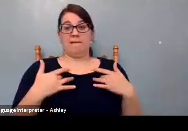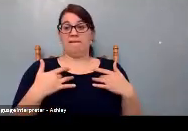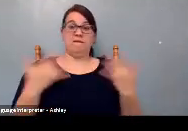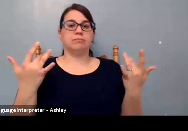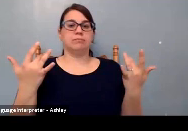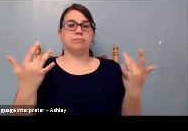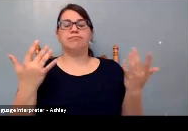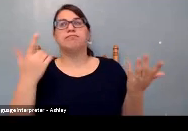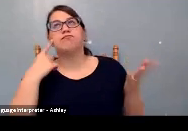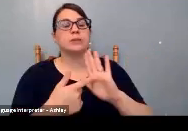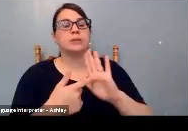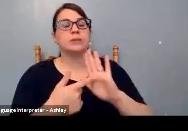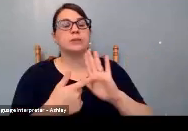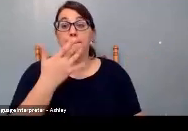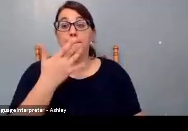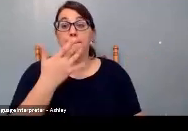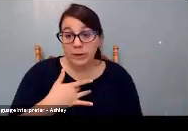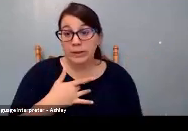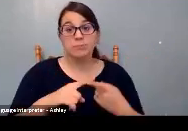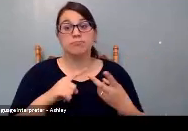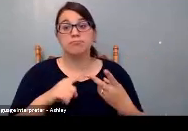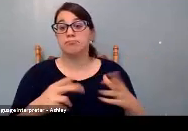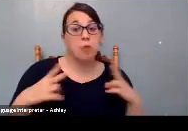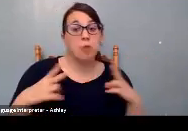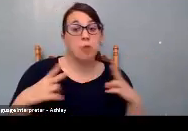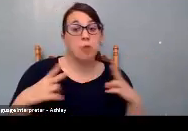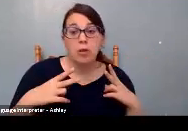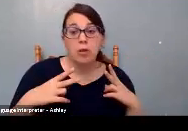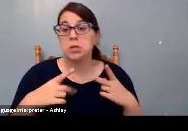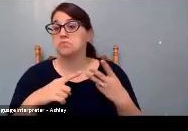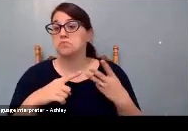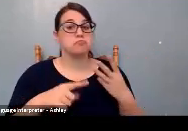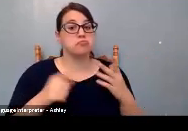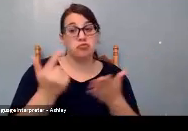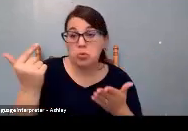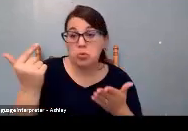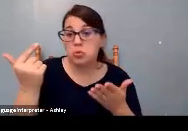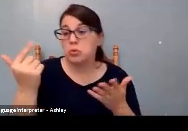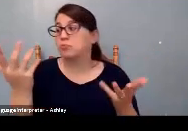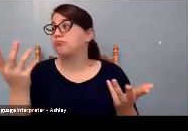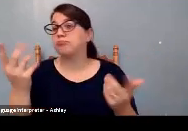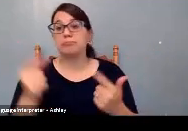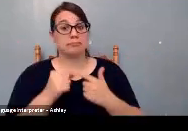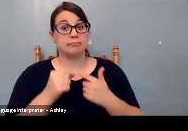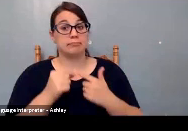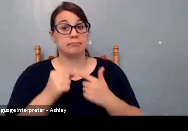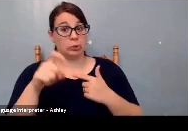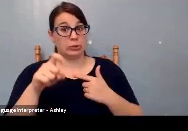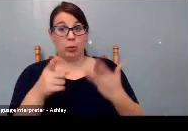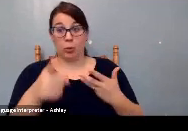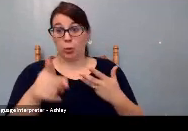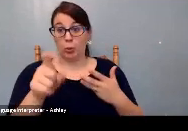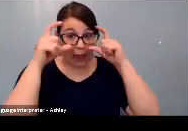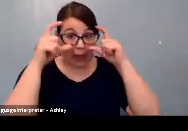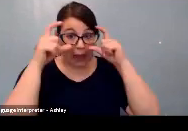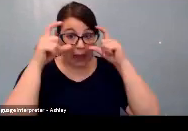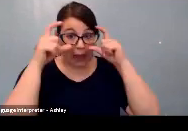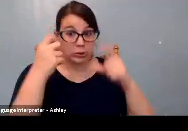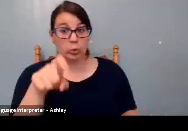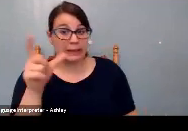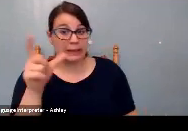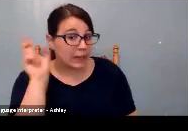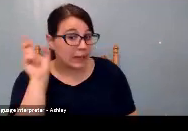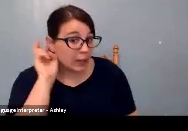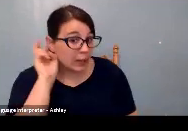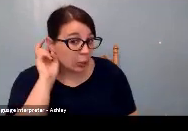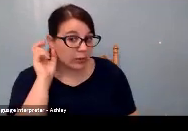there's a birthday or a holiday, graduation, or if there's a special need such as glasses or maybe a hearing aid,